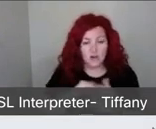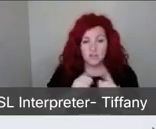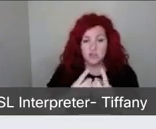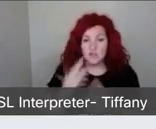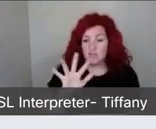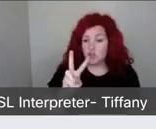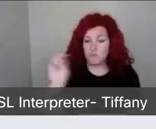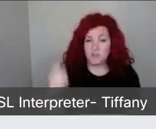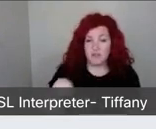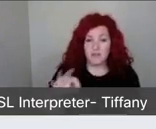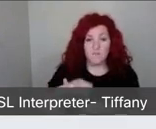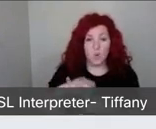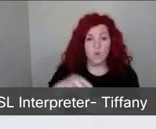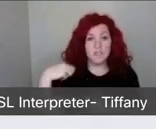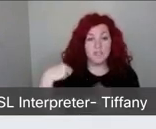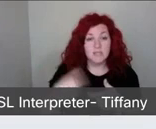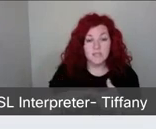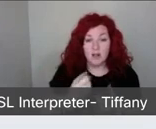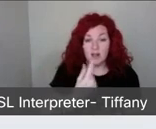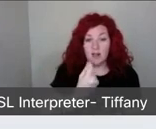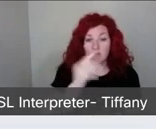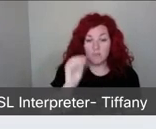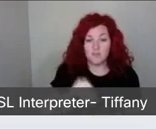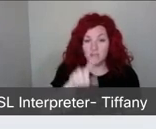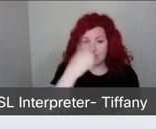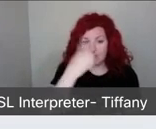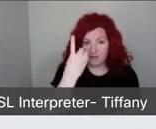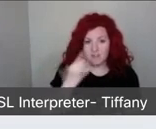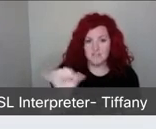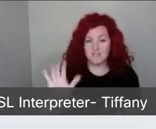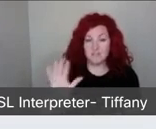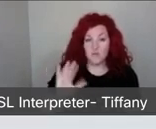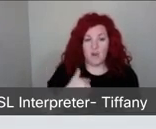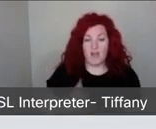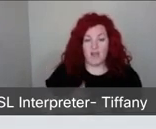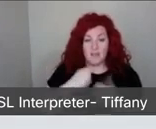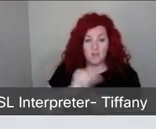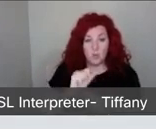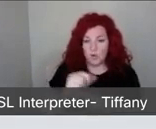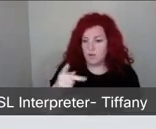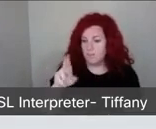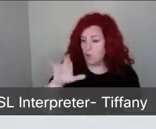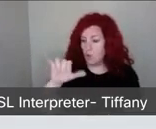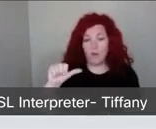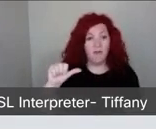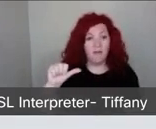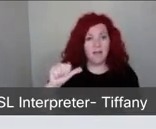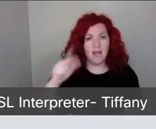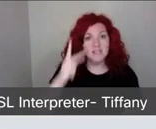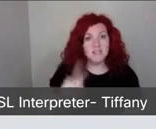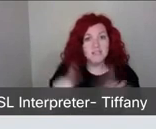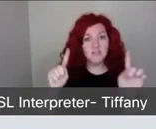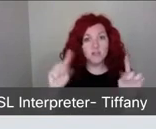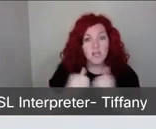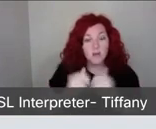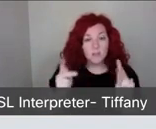of the vote is Latino and 11% are Black. Like I said before, I live and work in Peoria. I have seen the difference in how